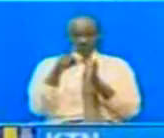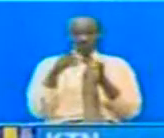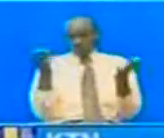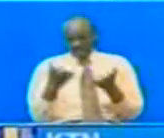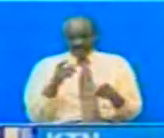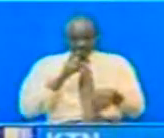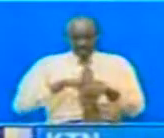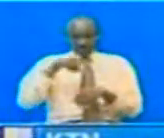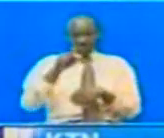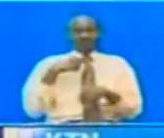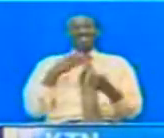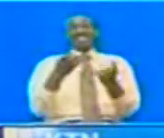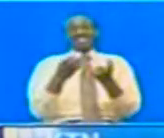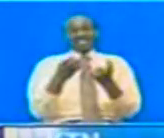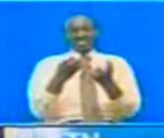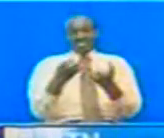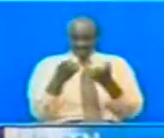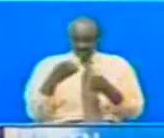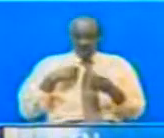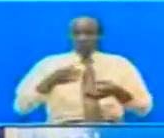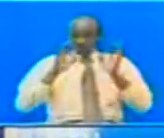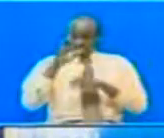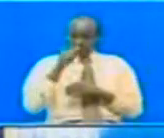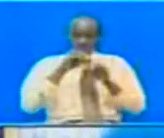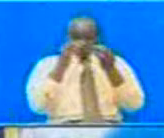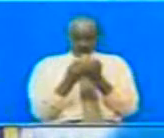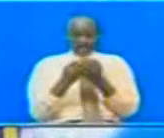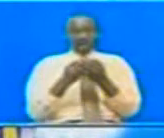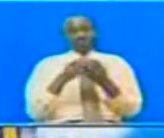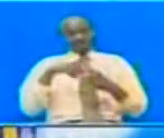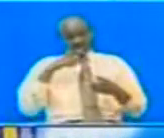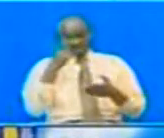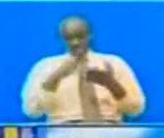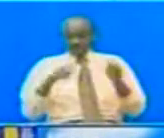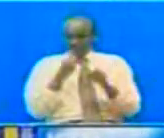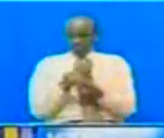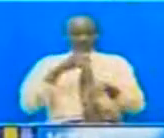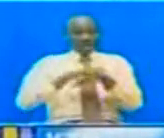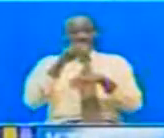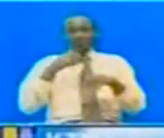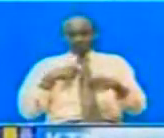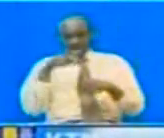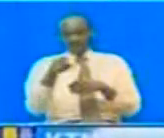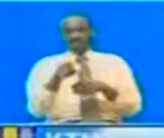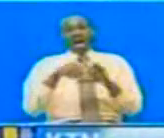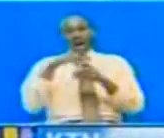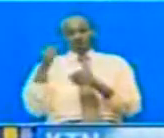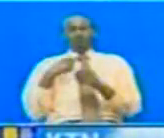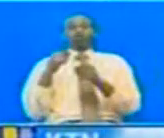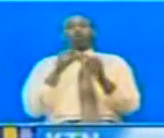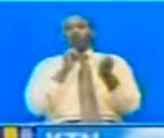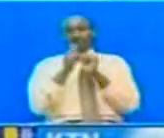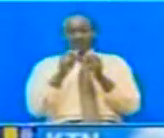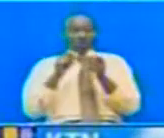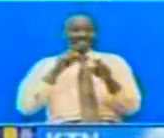whereabouts as is a requirement, and so officials from the world body could not trace him for the out-of-competition testing.